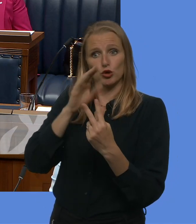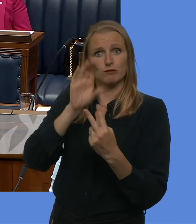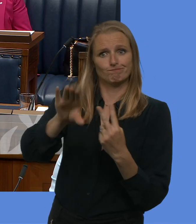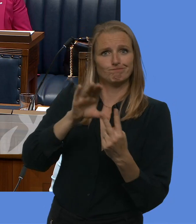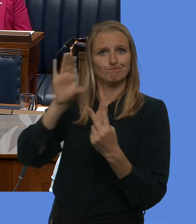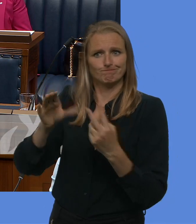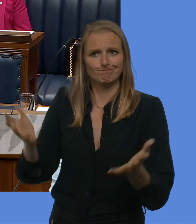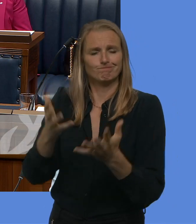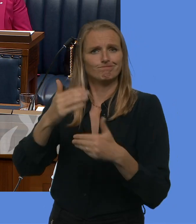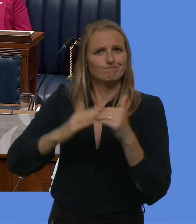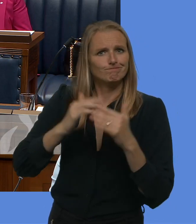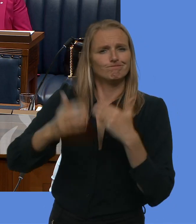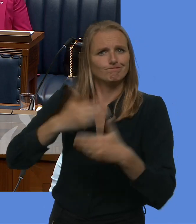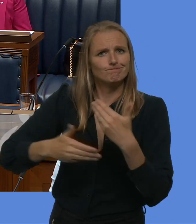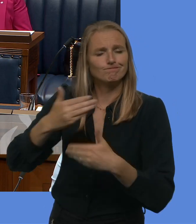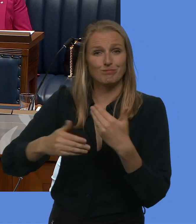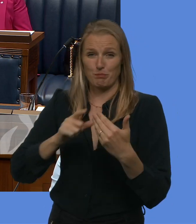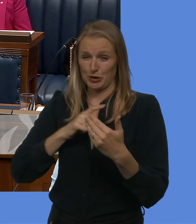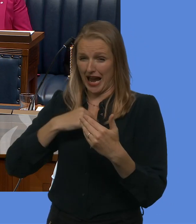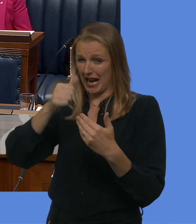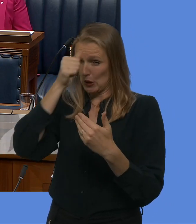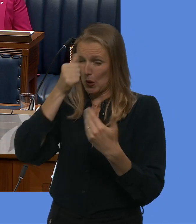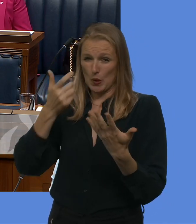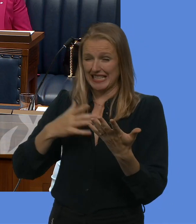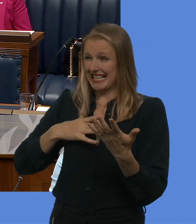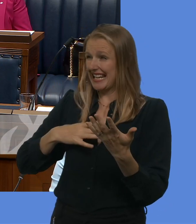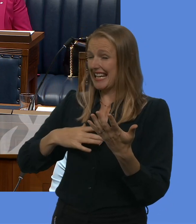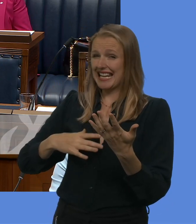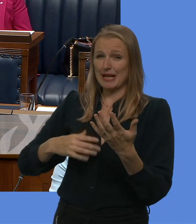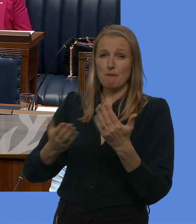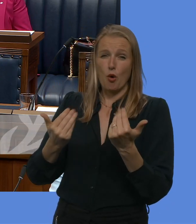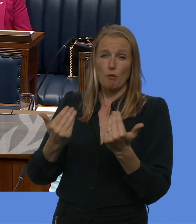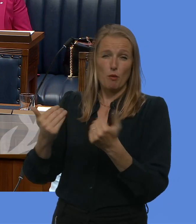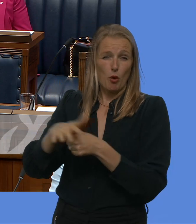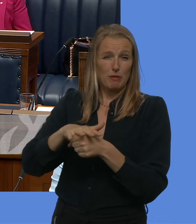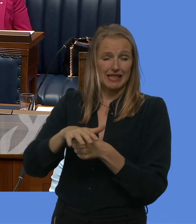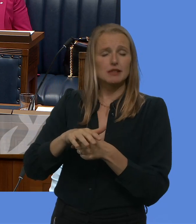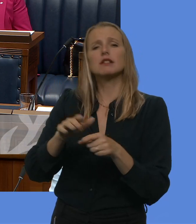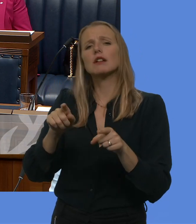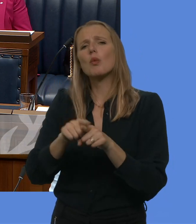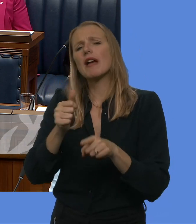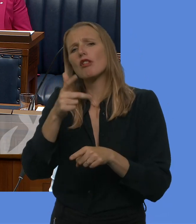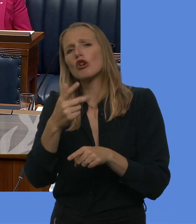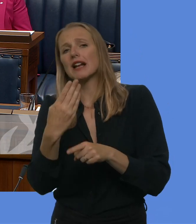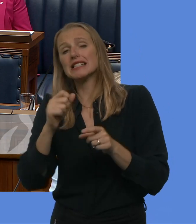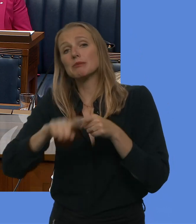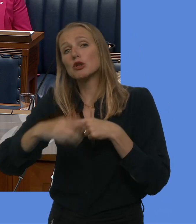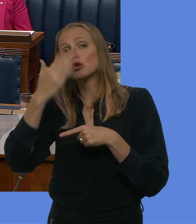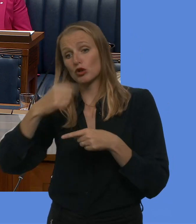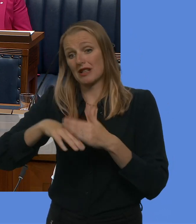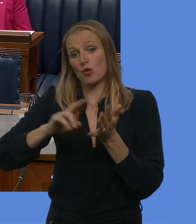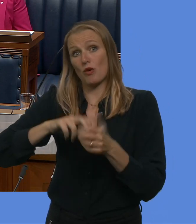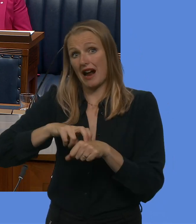because I recognise the need that is there. We're also looking at all 39 special schools